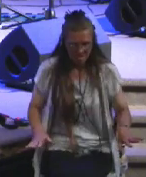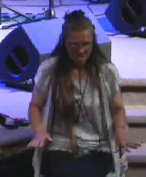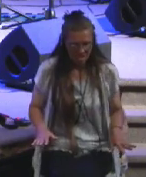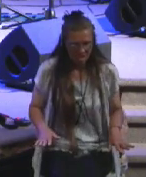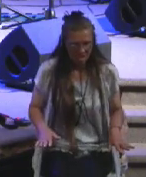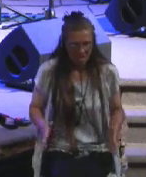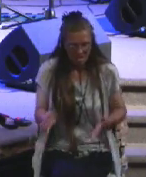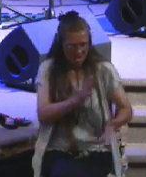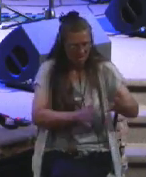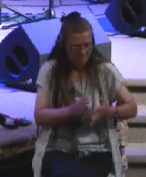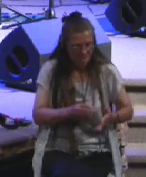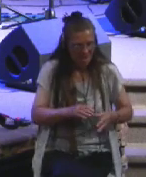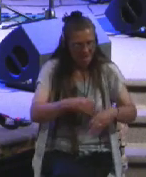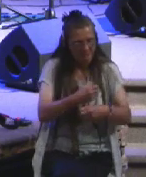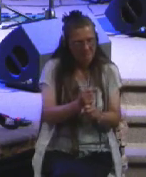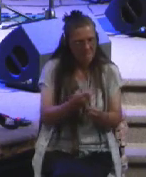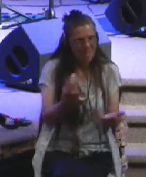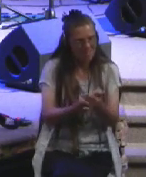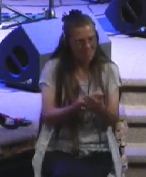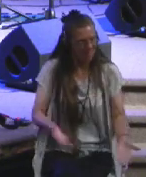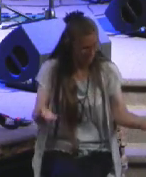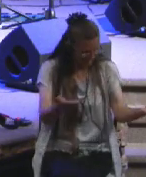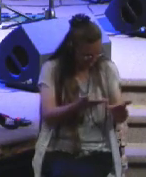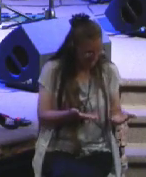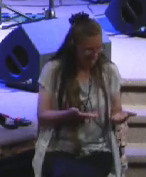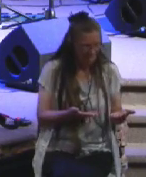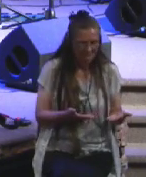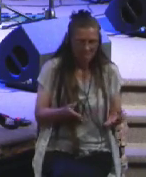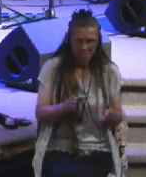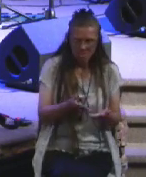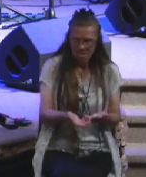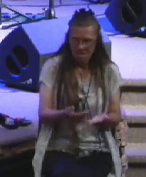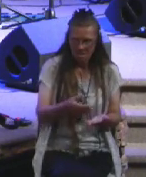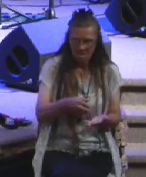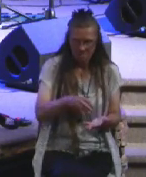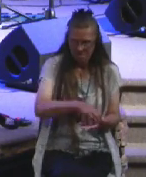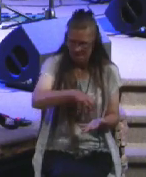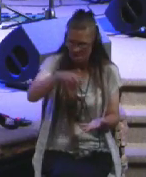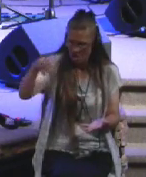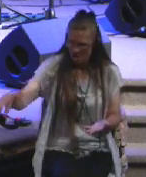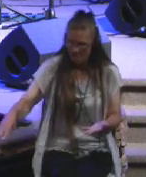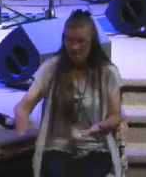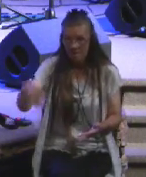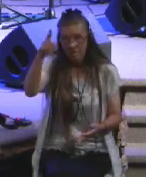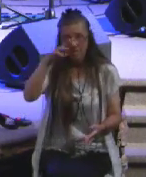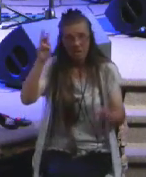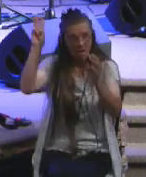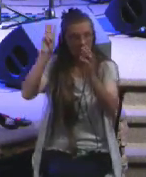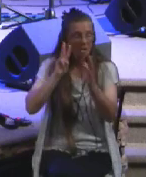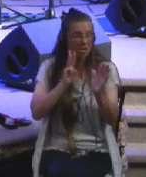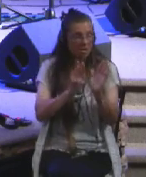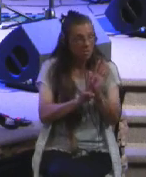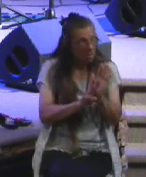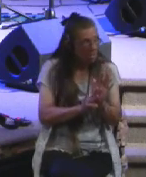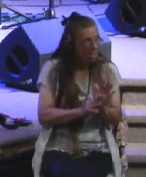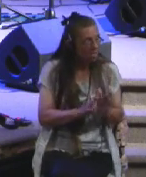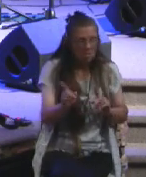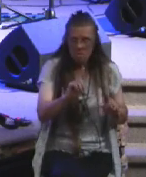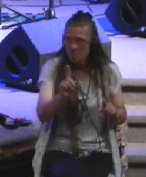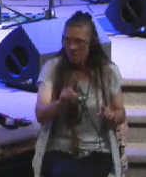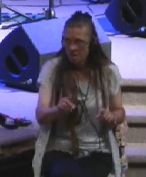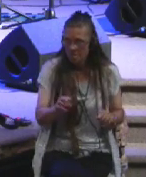of it. How do you know if you take that off ramp out of God's will, no matter how long you stay